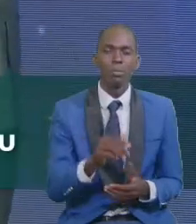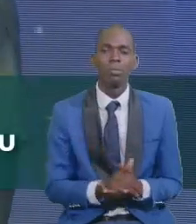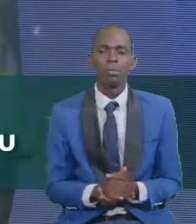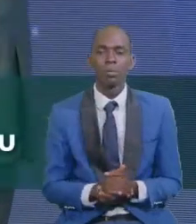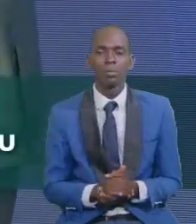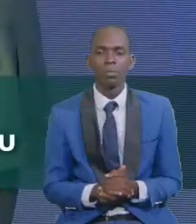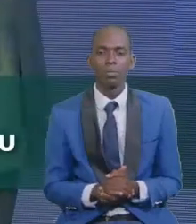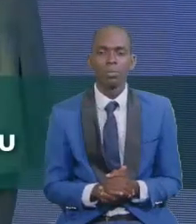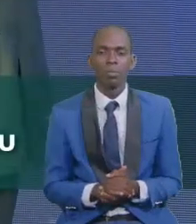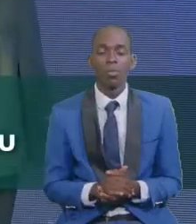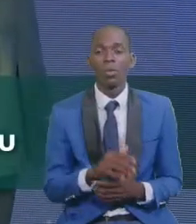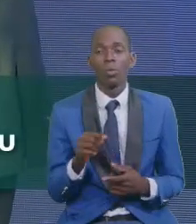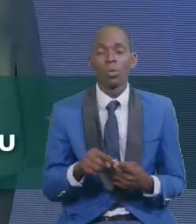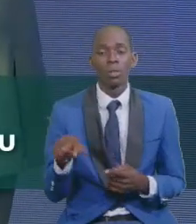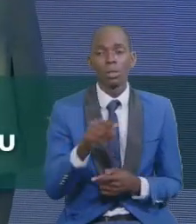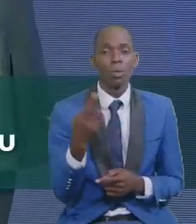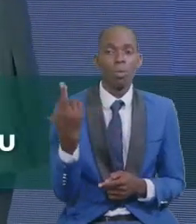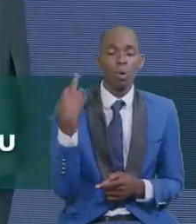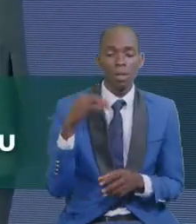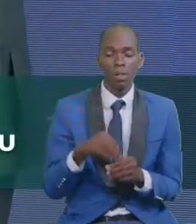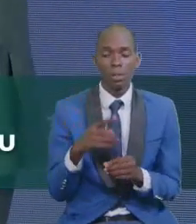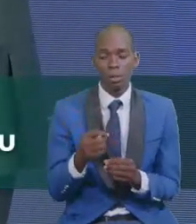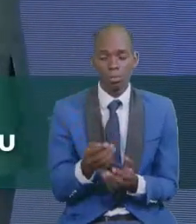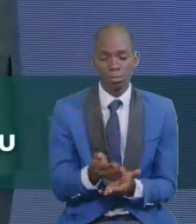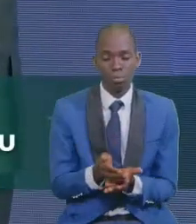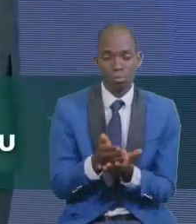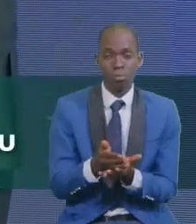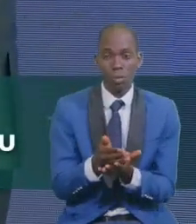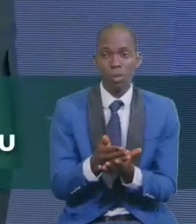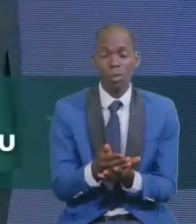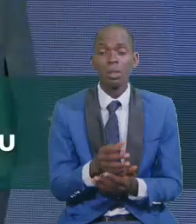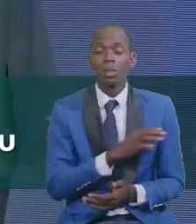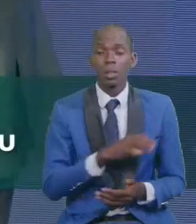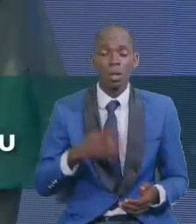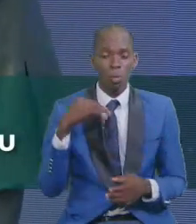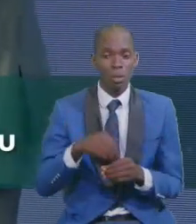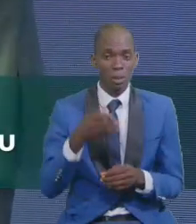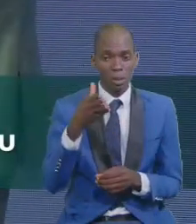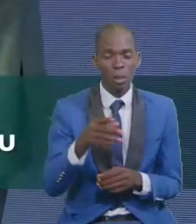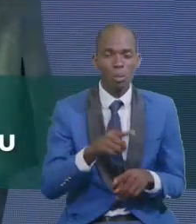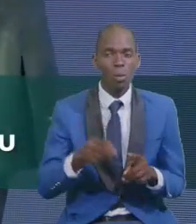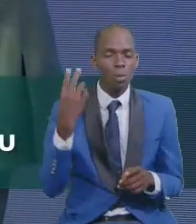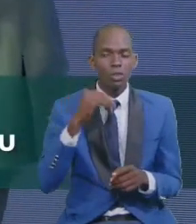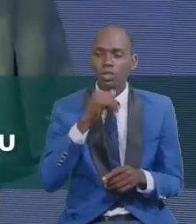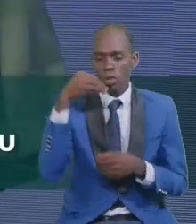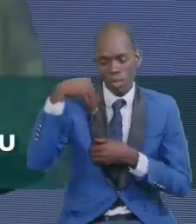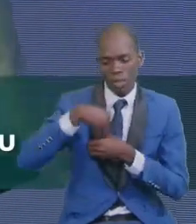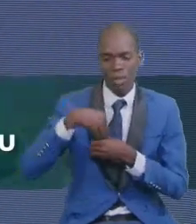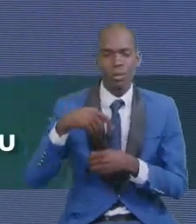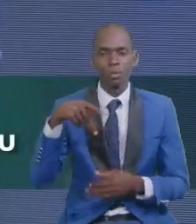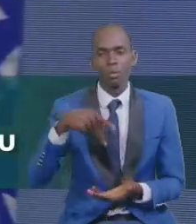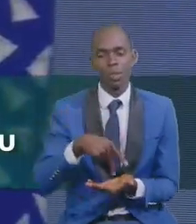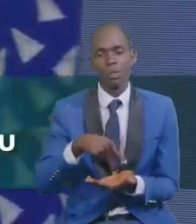When they were in the boat, he was in the boat but wasn't inside Peter.